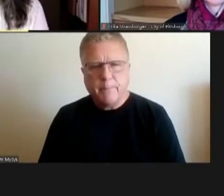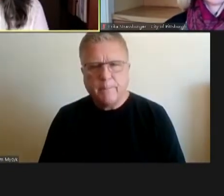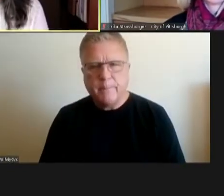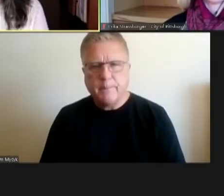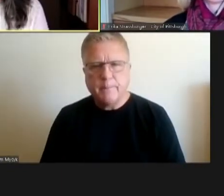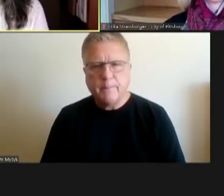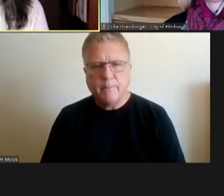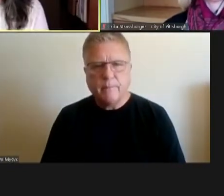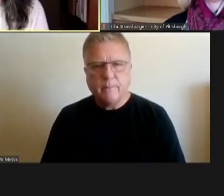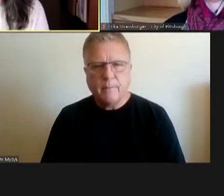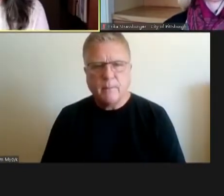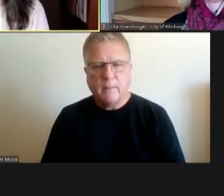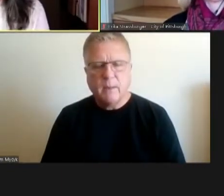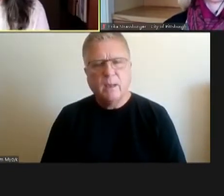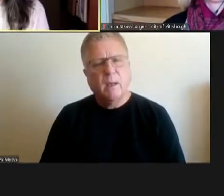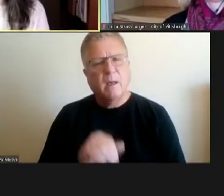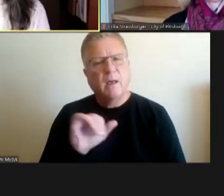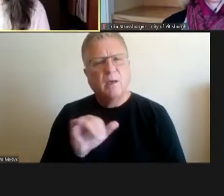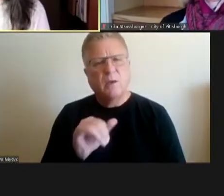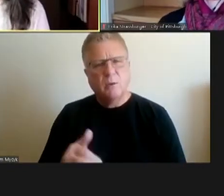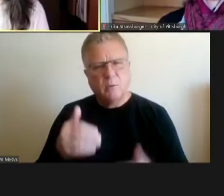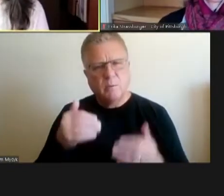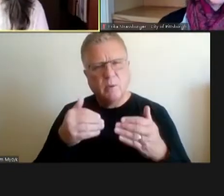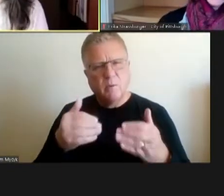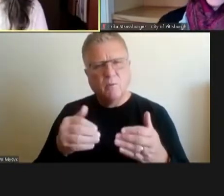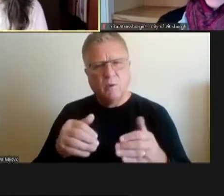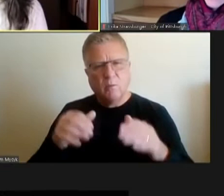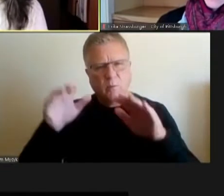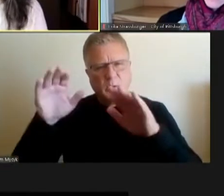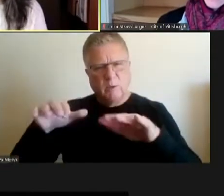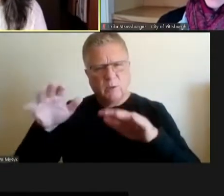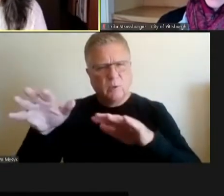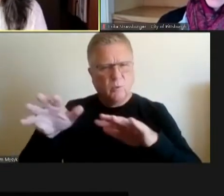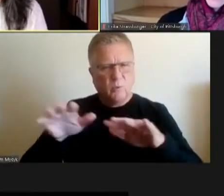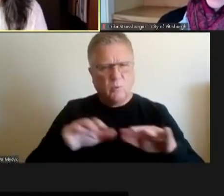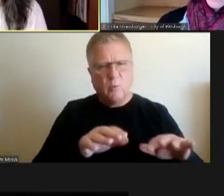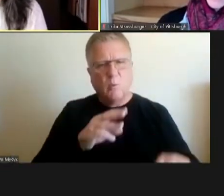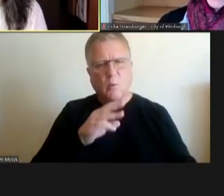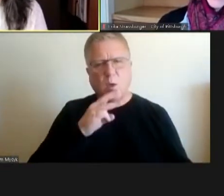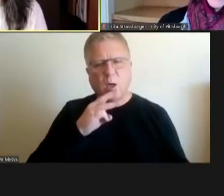And then similarly, as we move forward with stormwater,